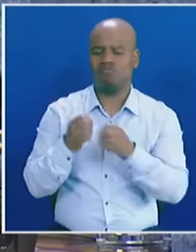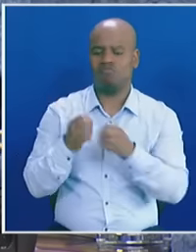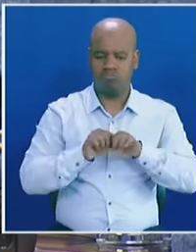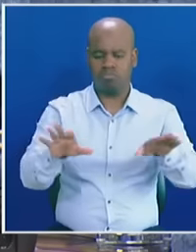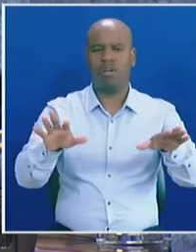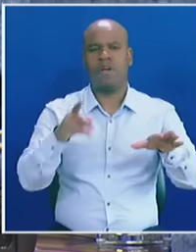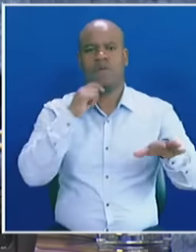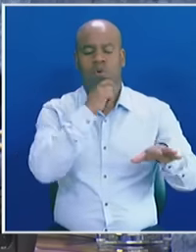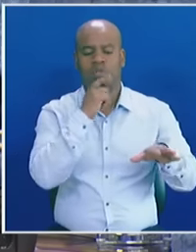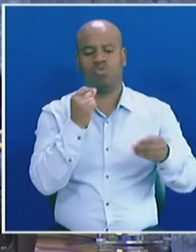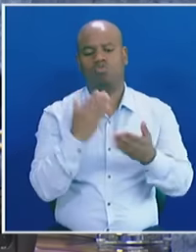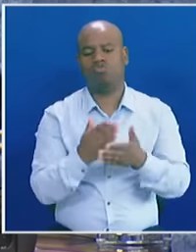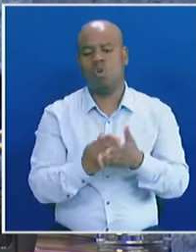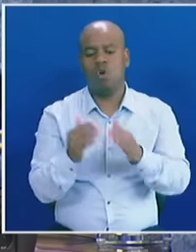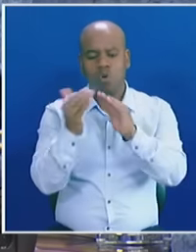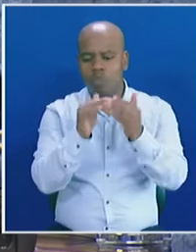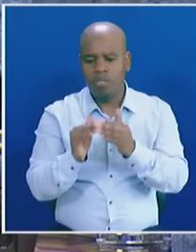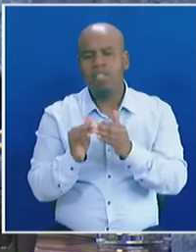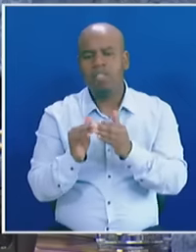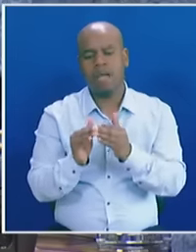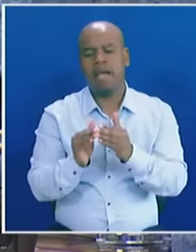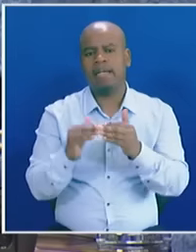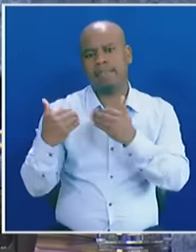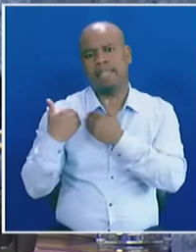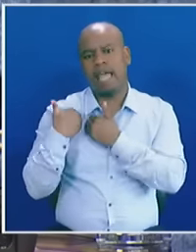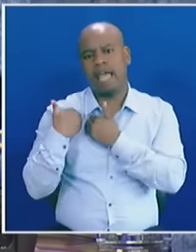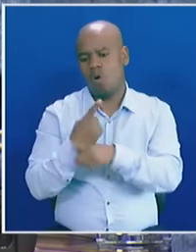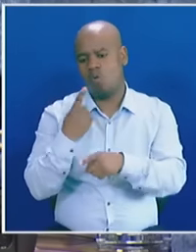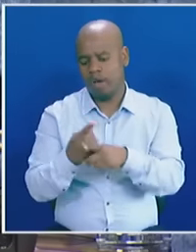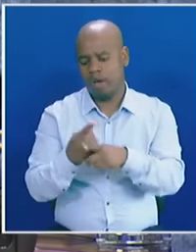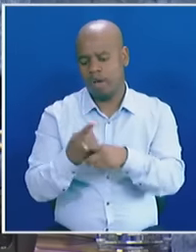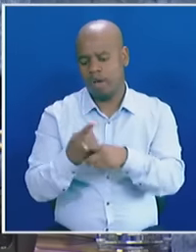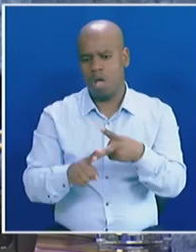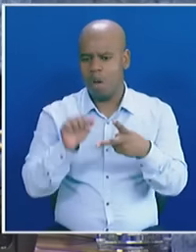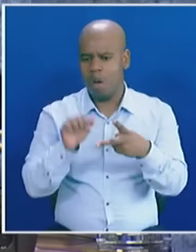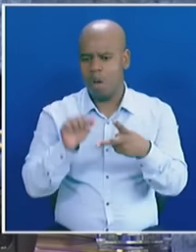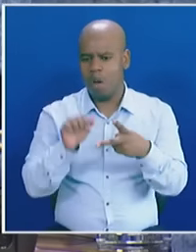our sovereignty, and our natural resources. I thank you.